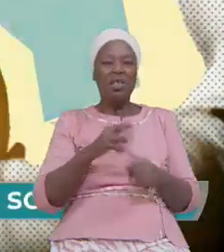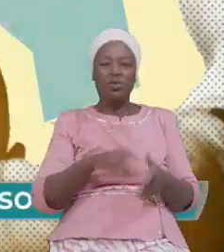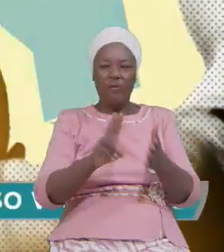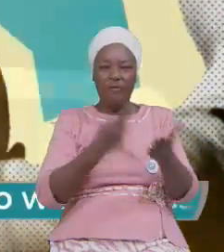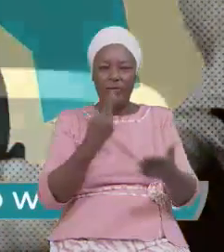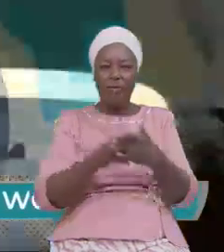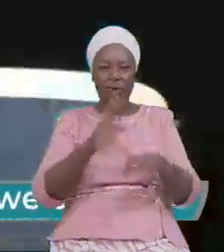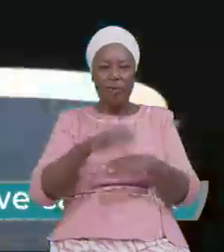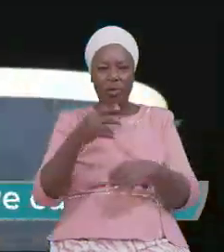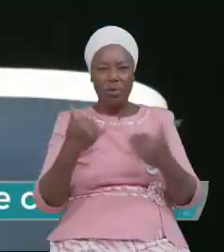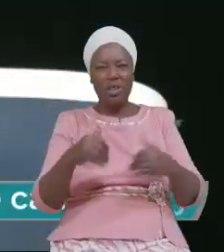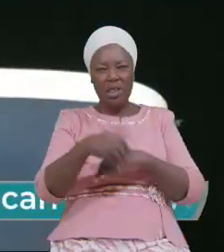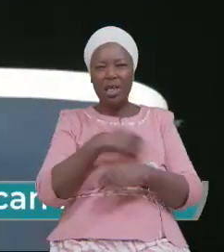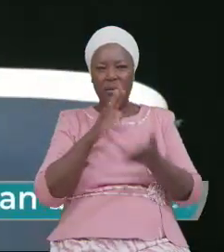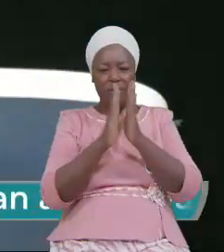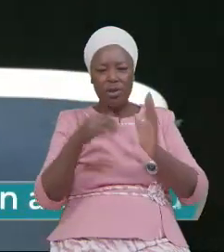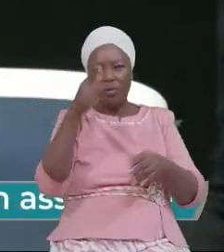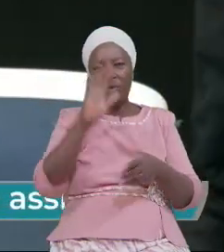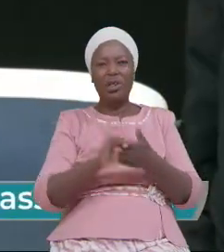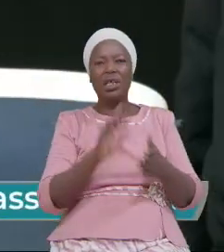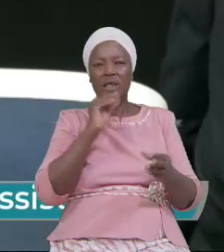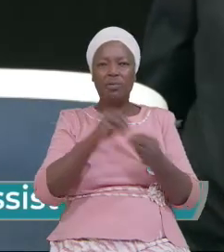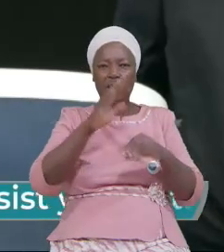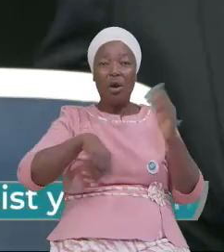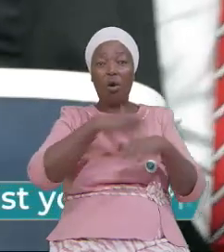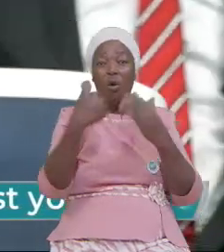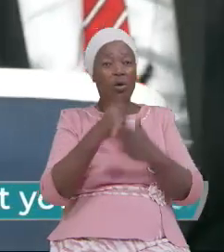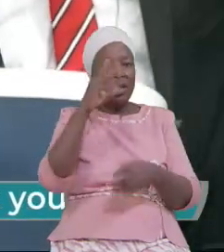all understanding will reign in your life. Because